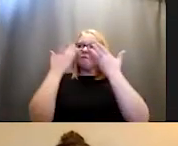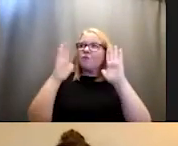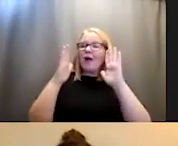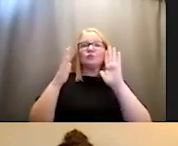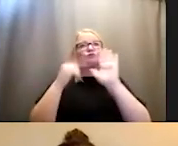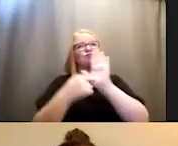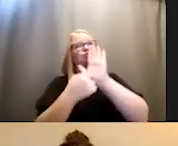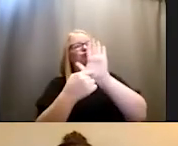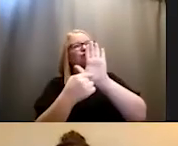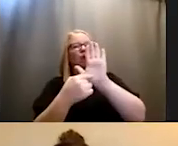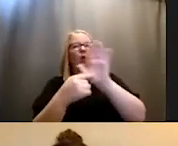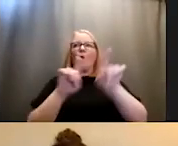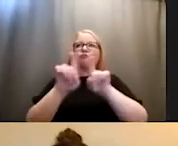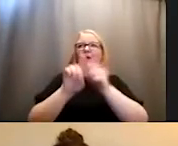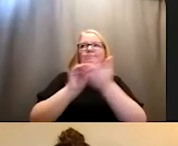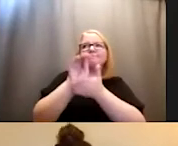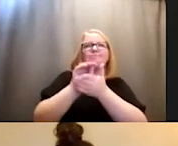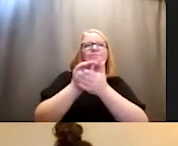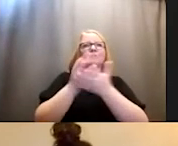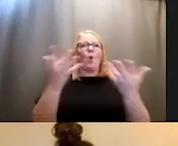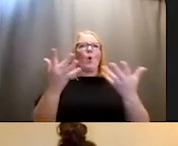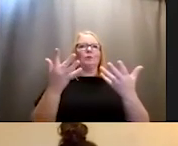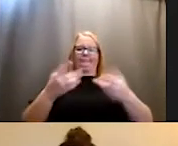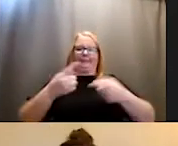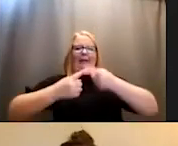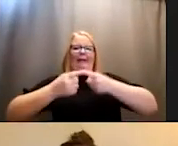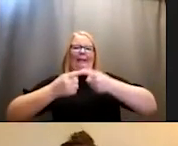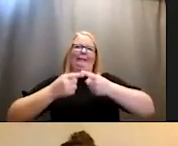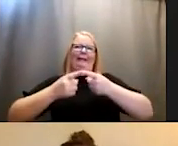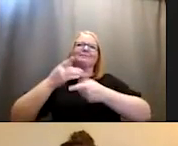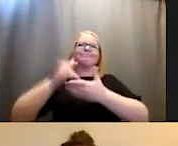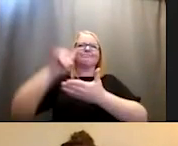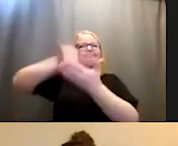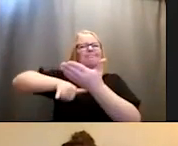promote products like this knitting pattern on the right-hand side for Mary Quant,